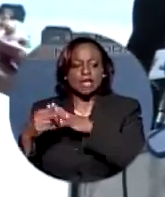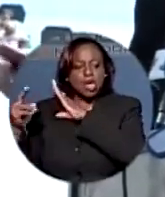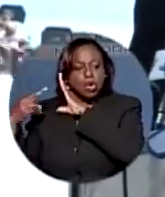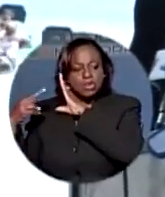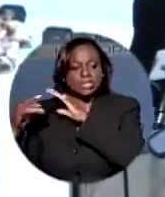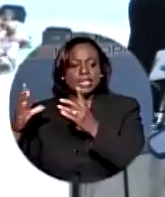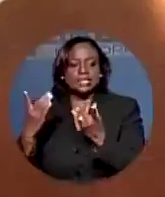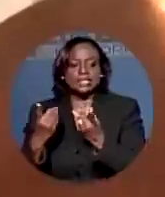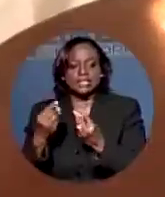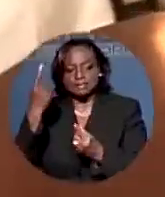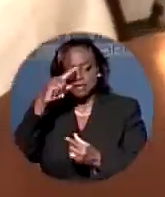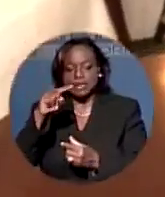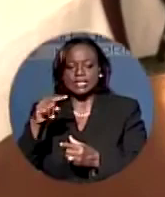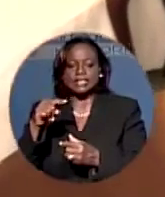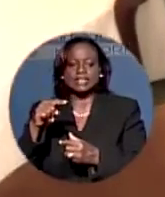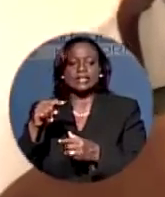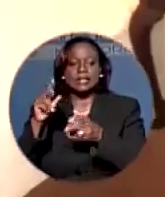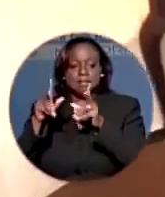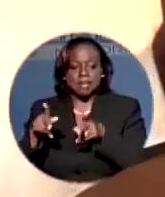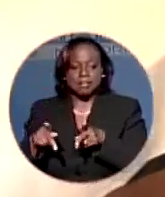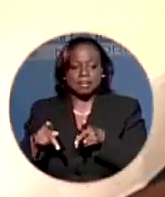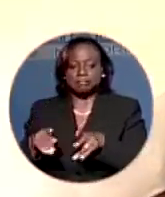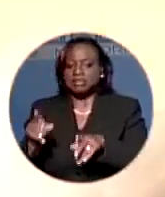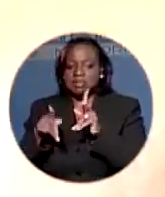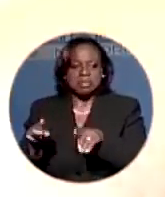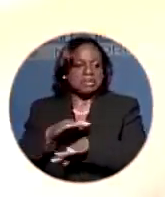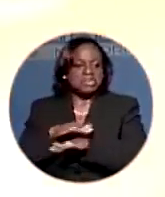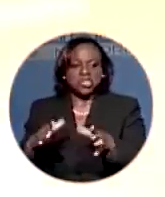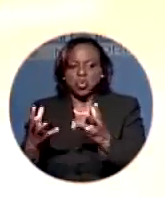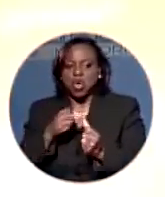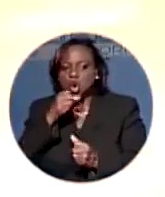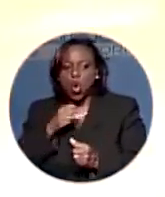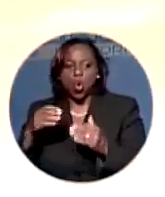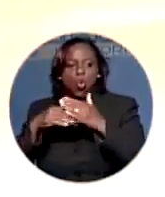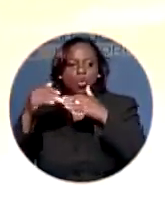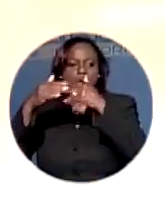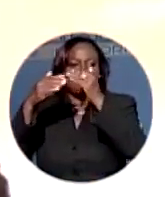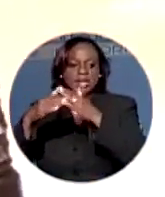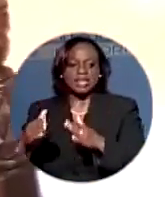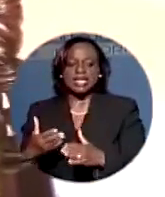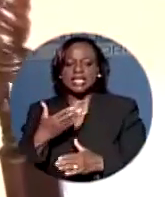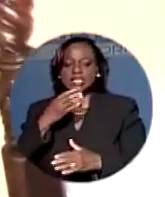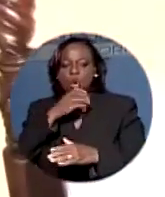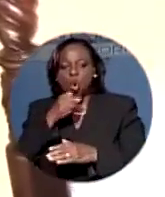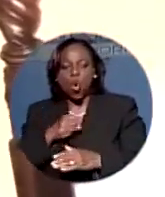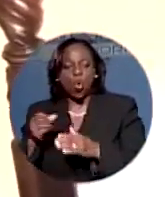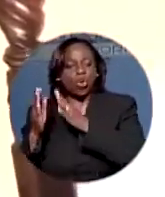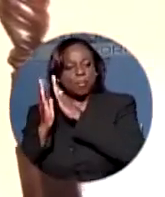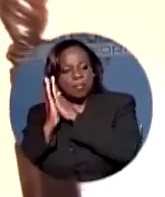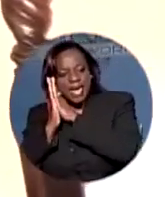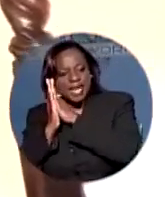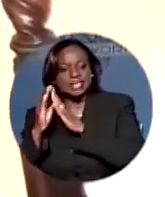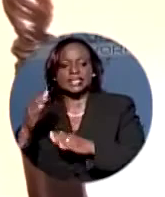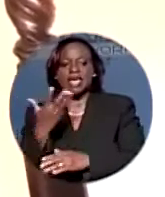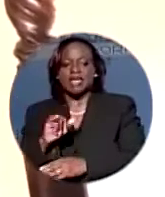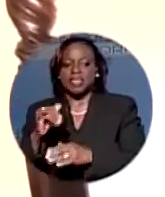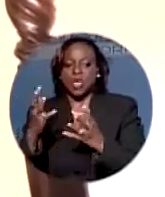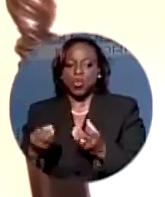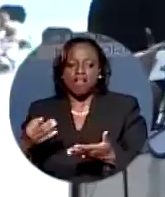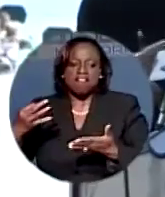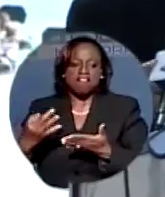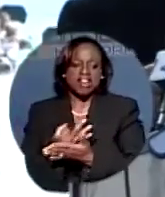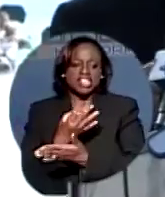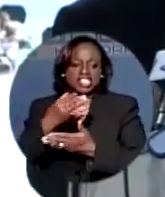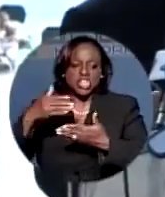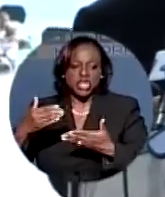don't want old buildings, they don't want old beds, they want fresh, brand new, but more and more